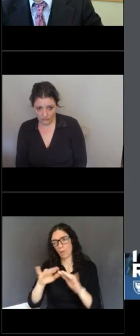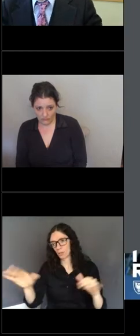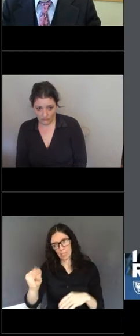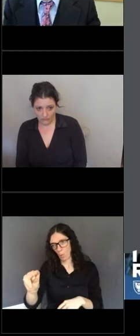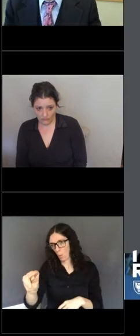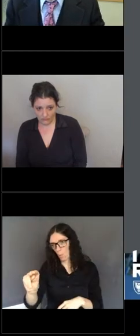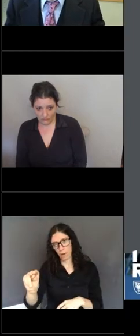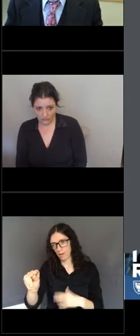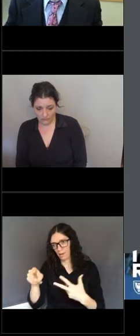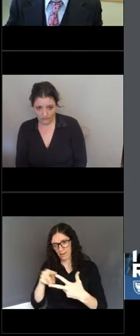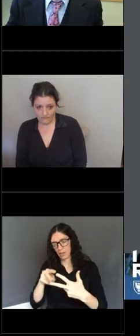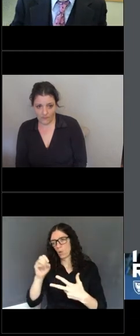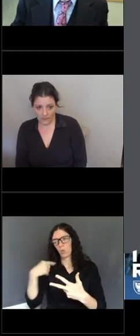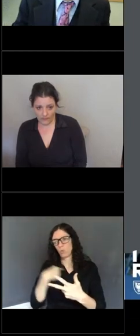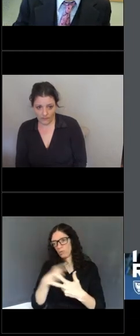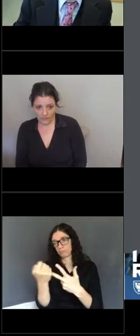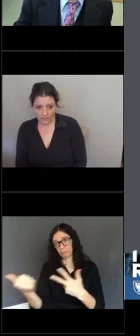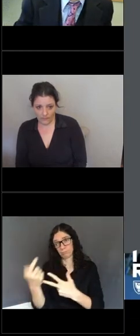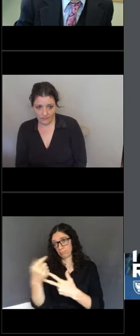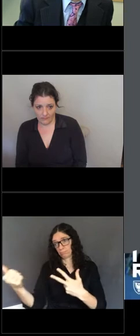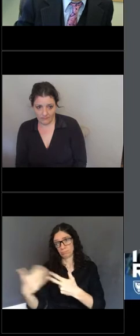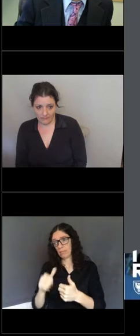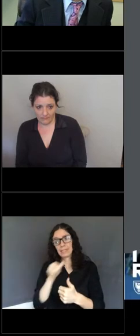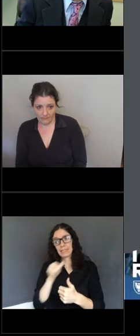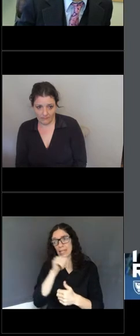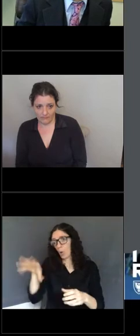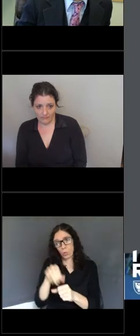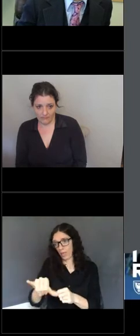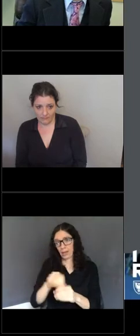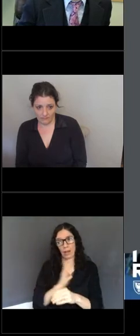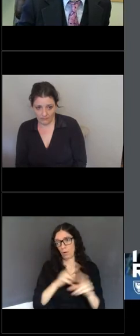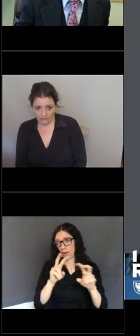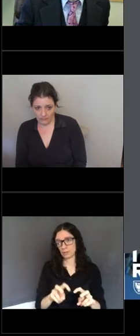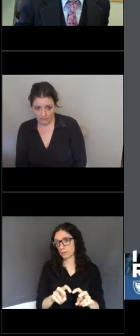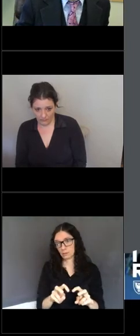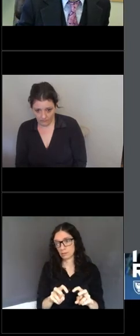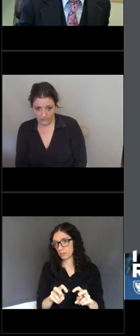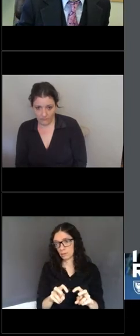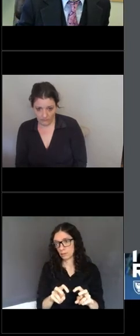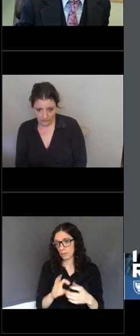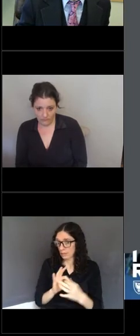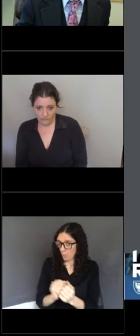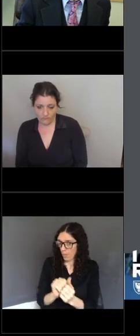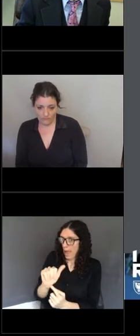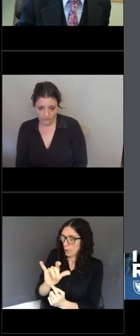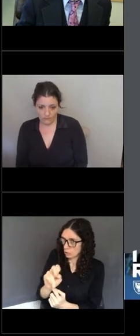were not included within our actual analysis.